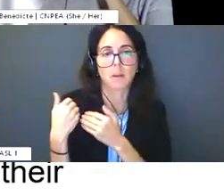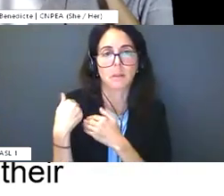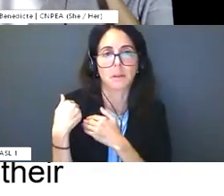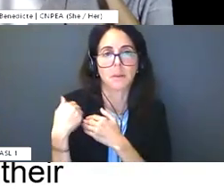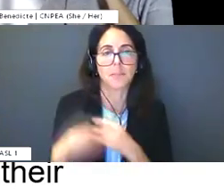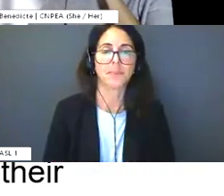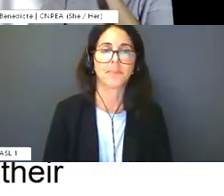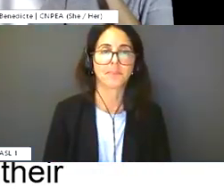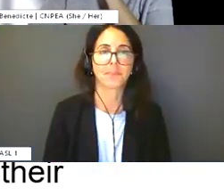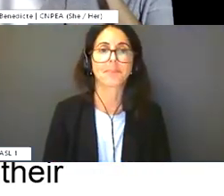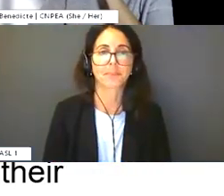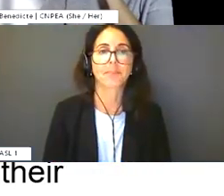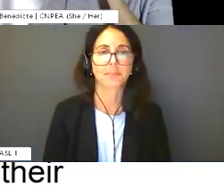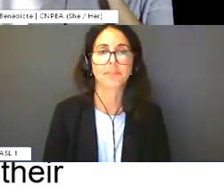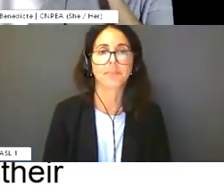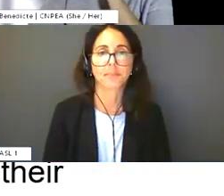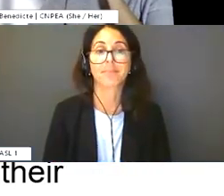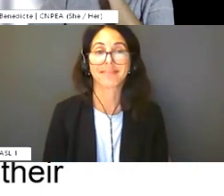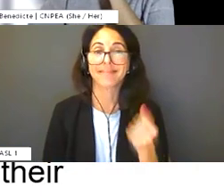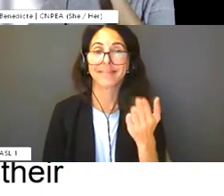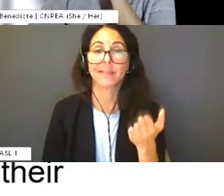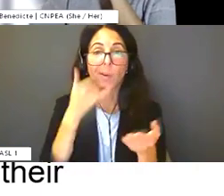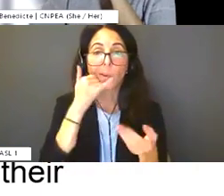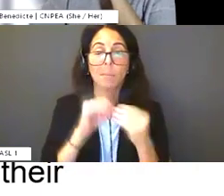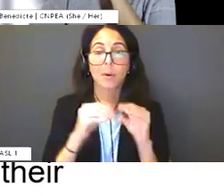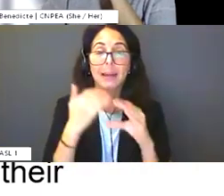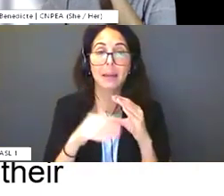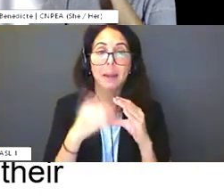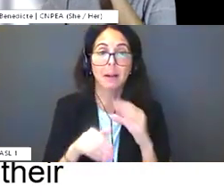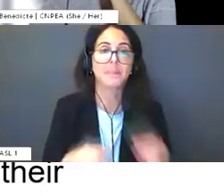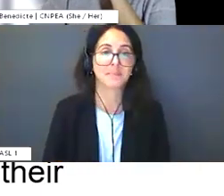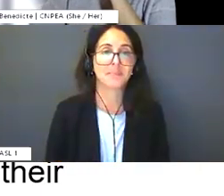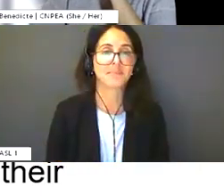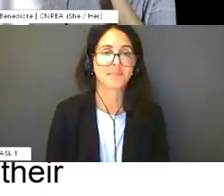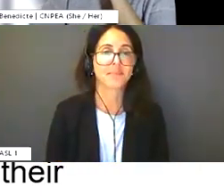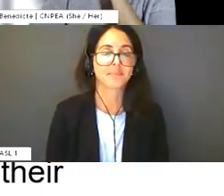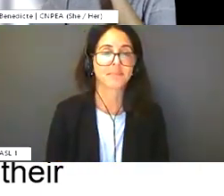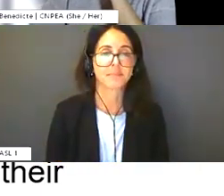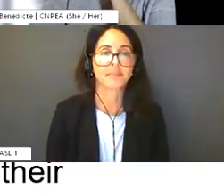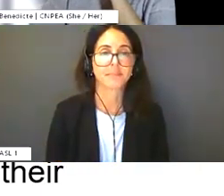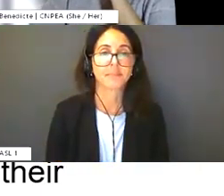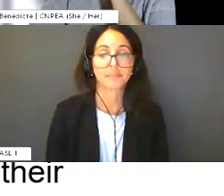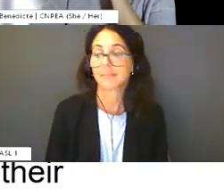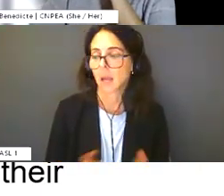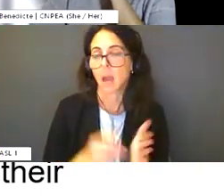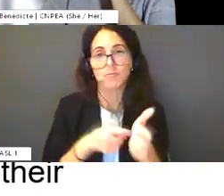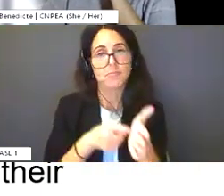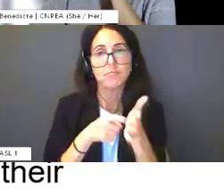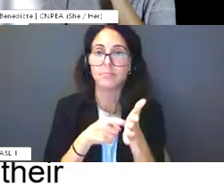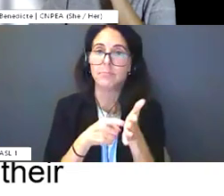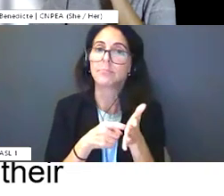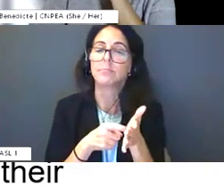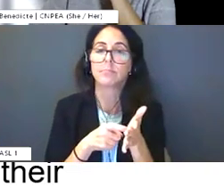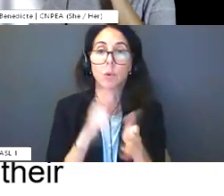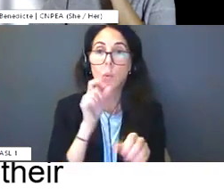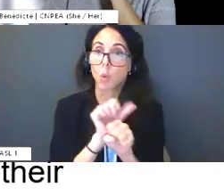care family support and action line or the retirement home regulatory authority. That's mandated. Anybody has to report,